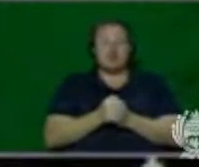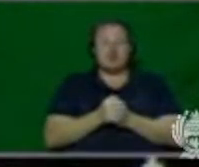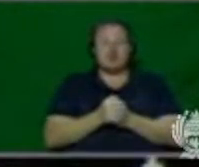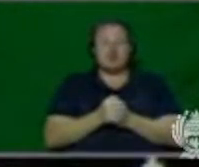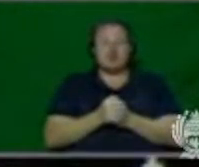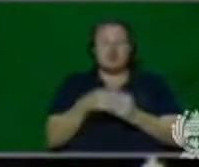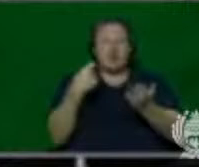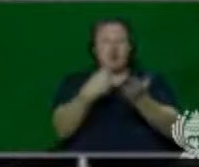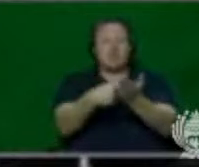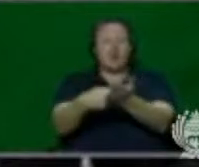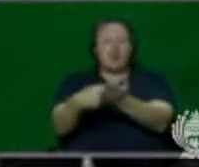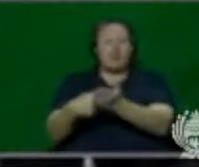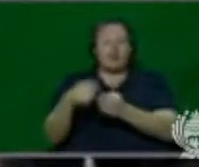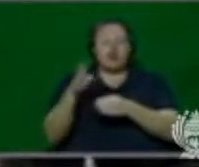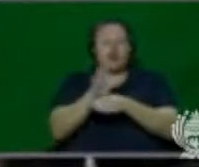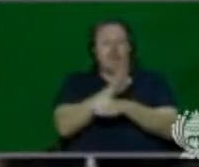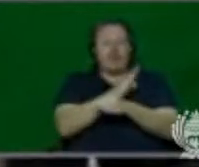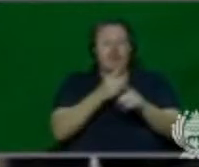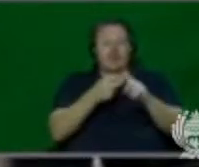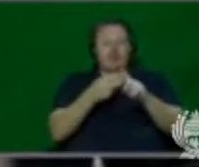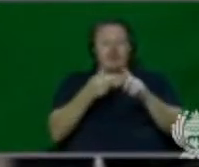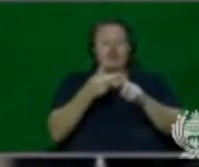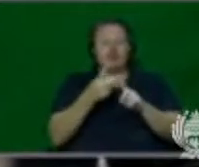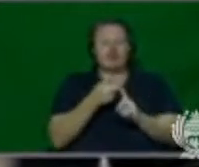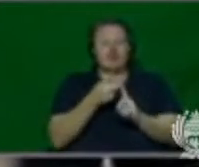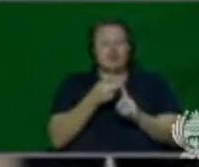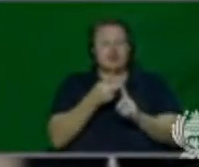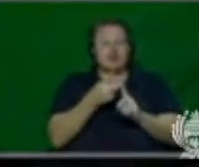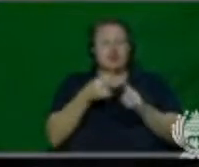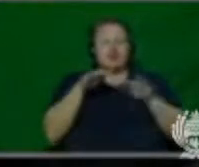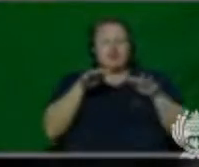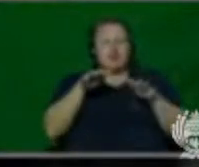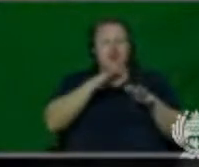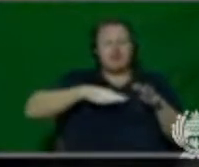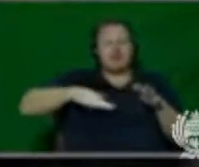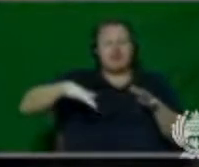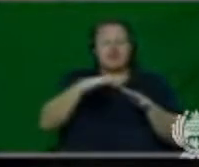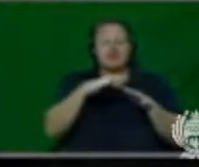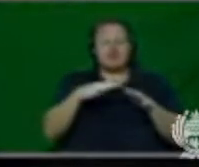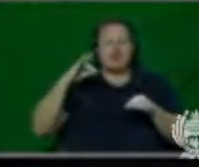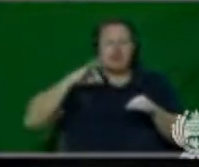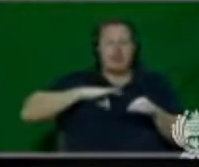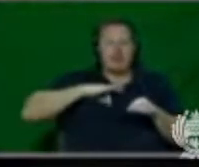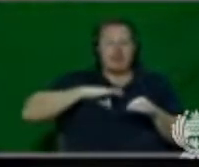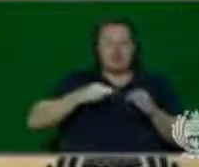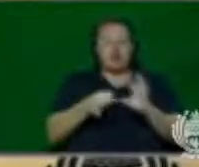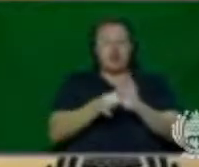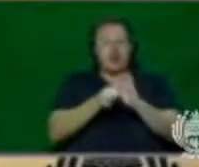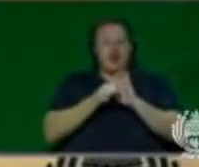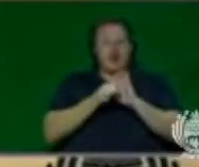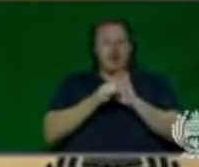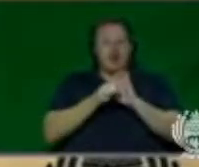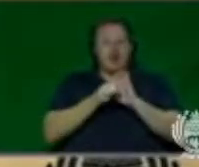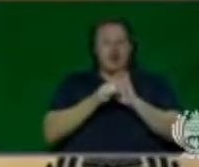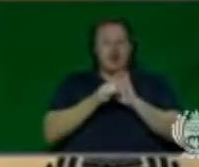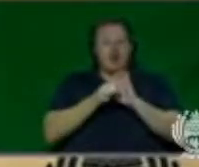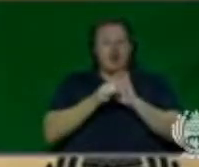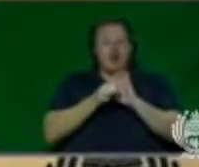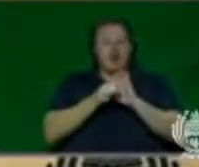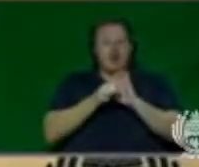bill, introduction of public sector pensions and related payments bill, introduction of Eskom debt.